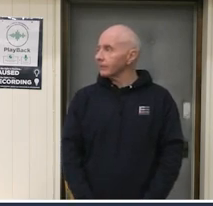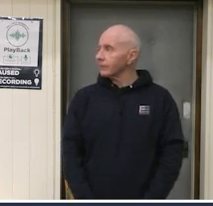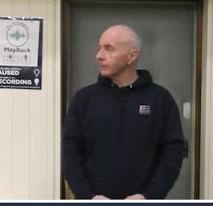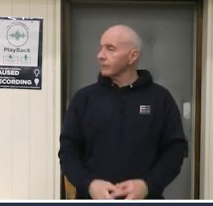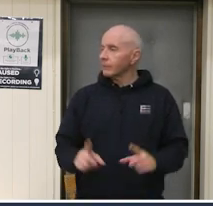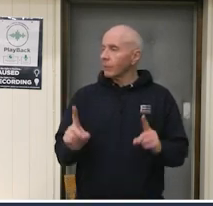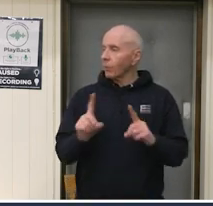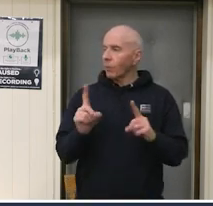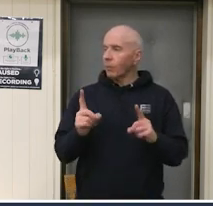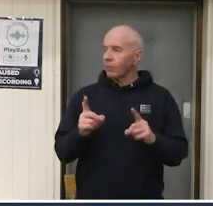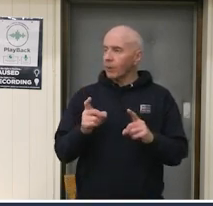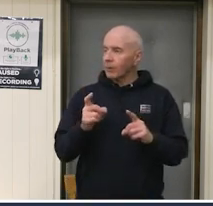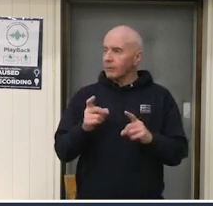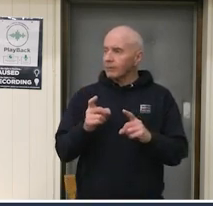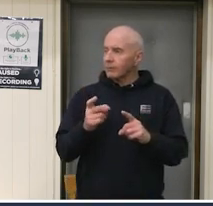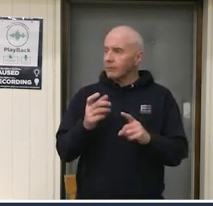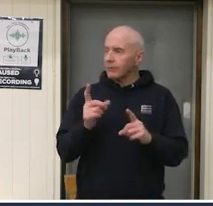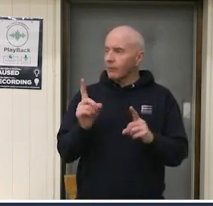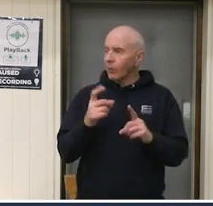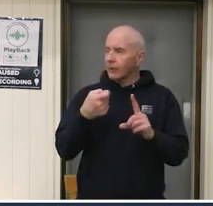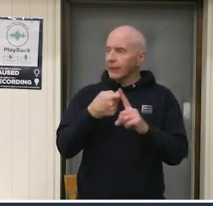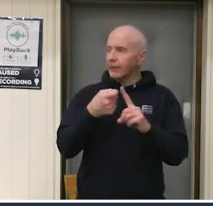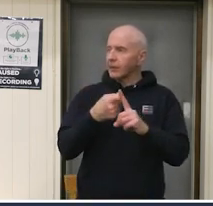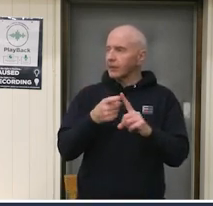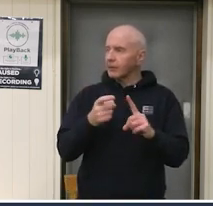Yeah, but what devices have you got in your kitchen?